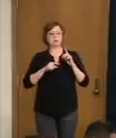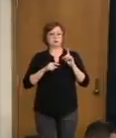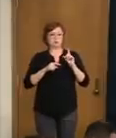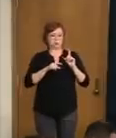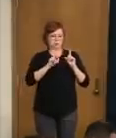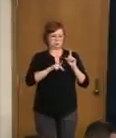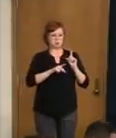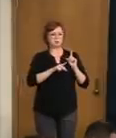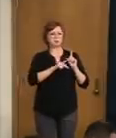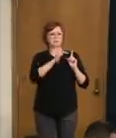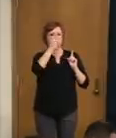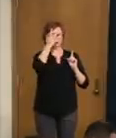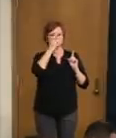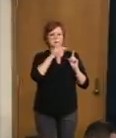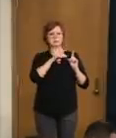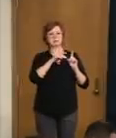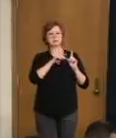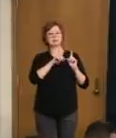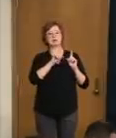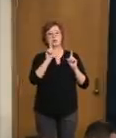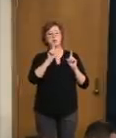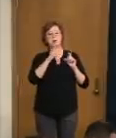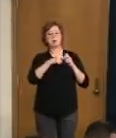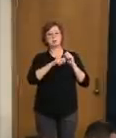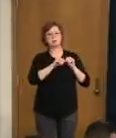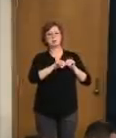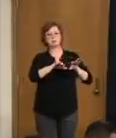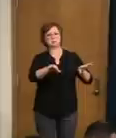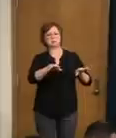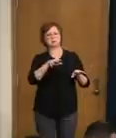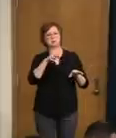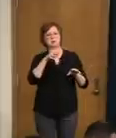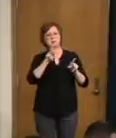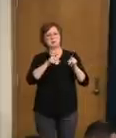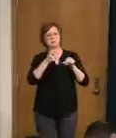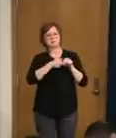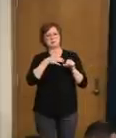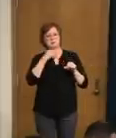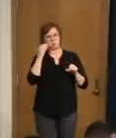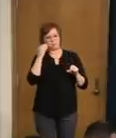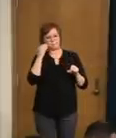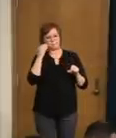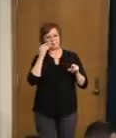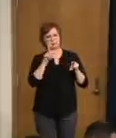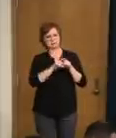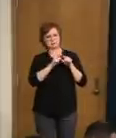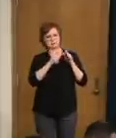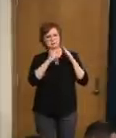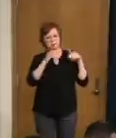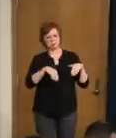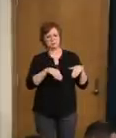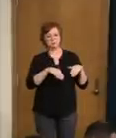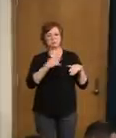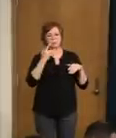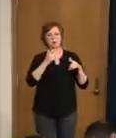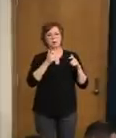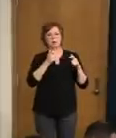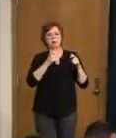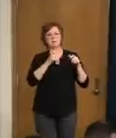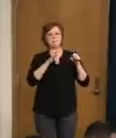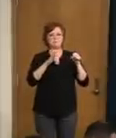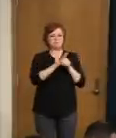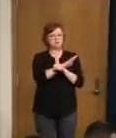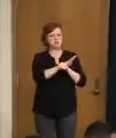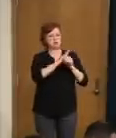the number one transmission. So if you have a larger household and are living in crowded conditions, the risk of secondary transmission is higher. So